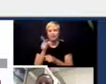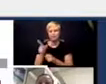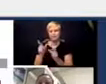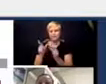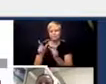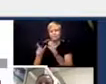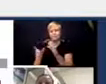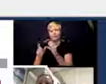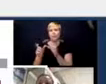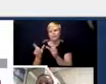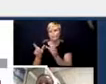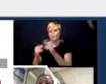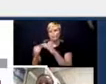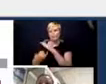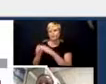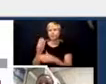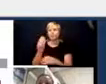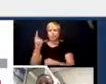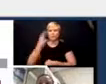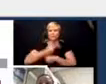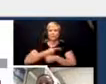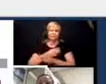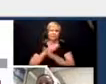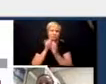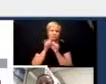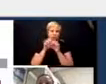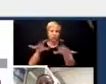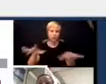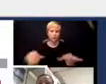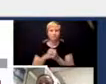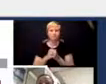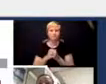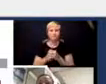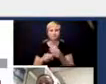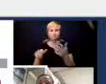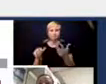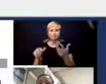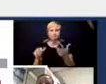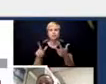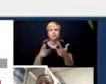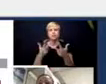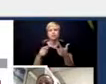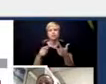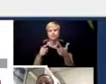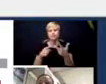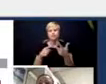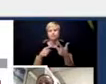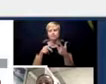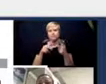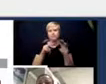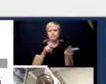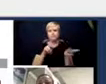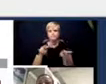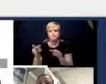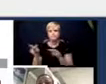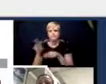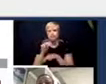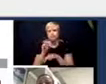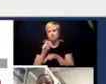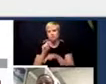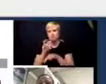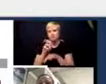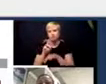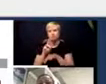14 days to prevent the spread. The third principle is to monitor. We want to monitor both the index